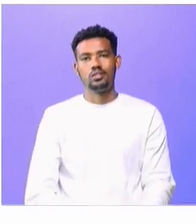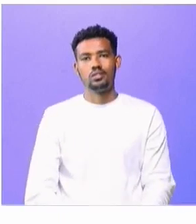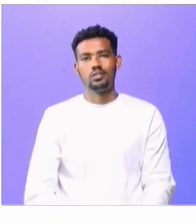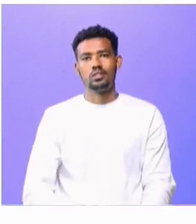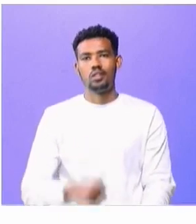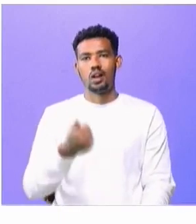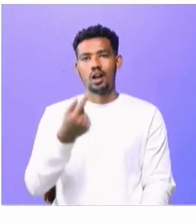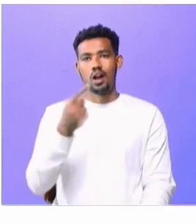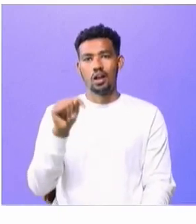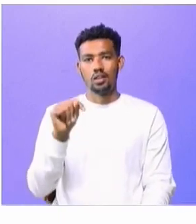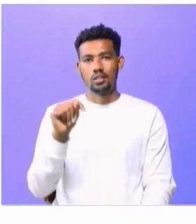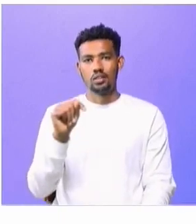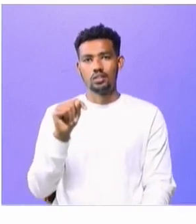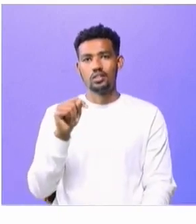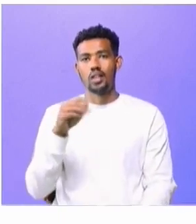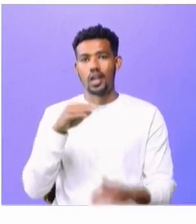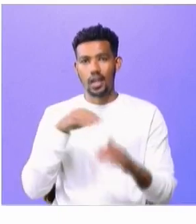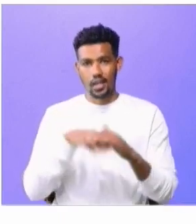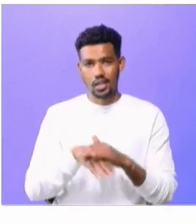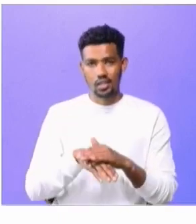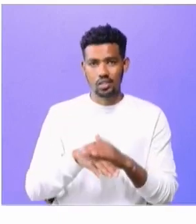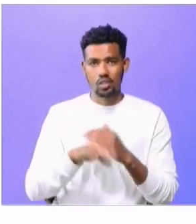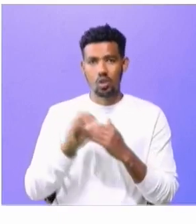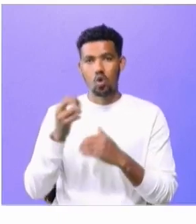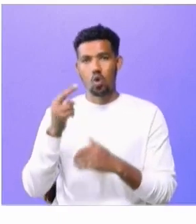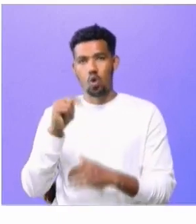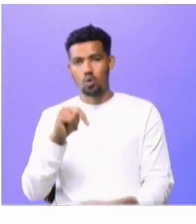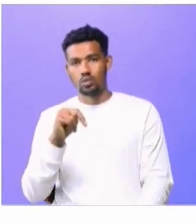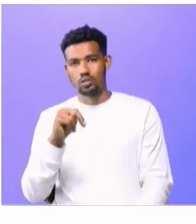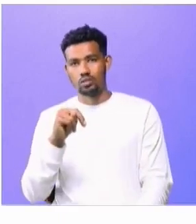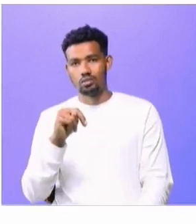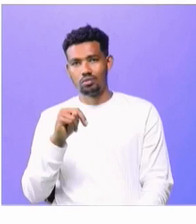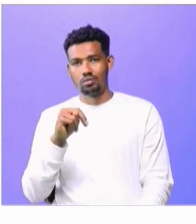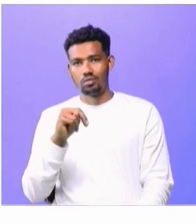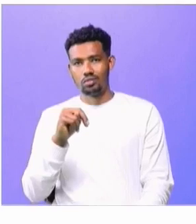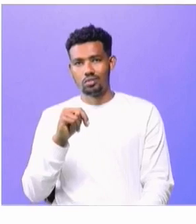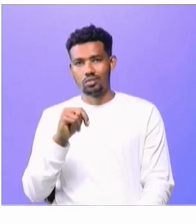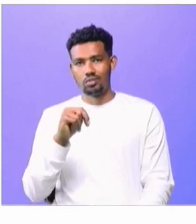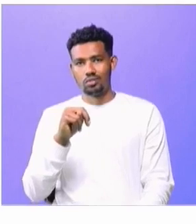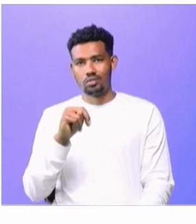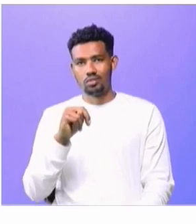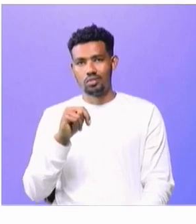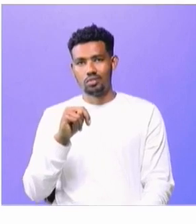at, in, or on